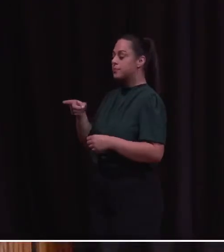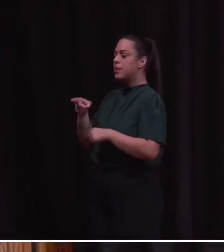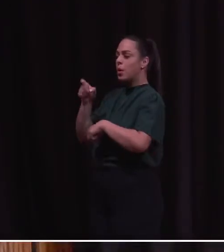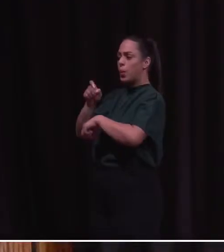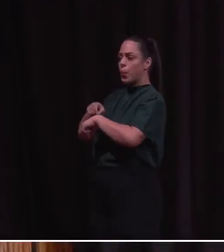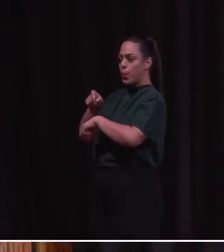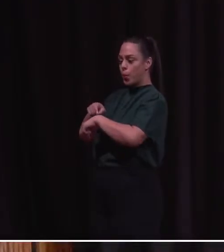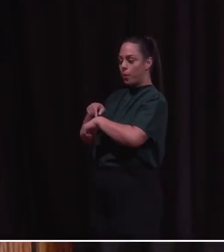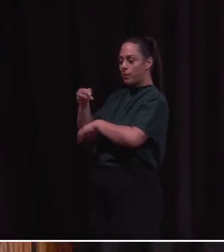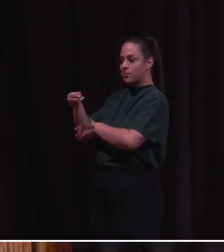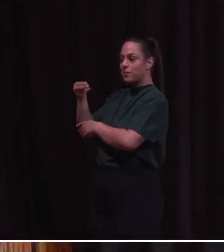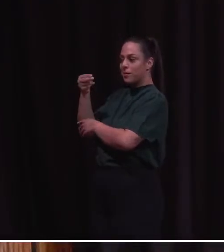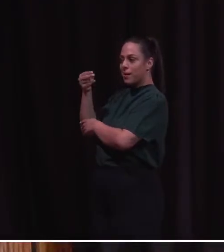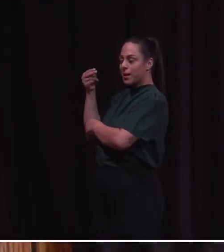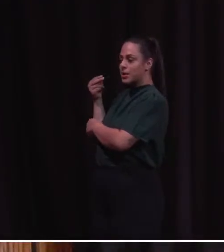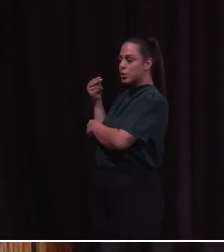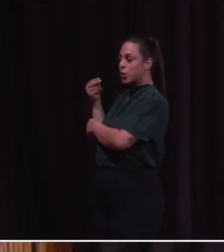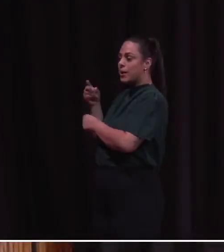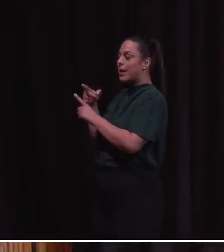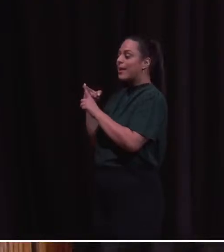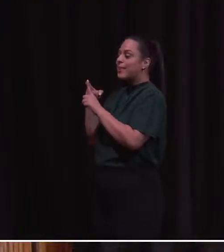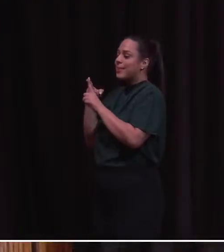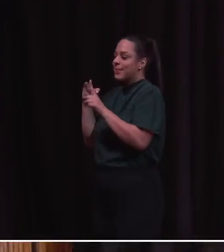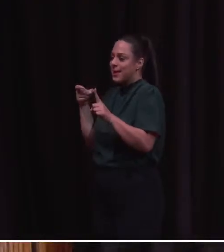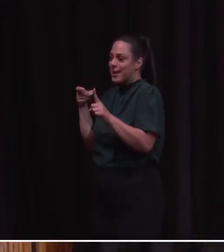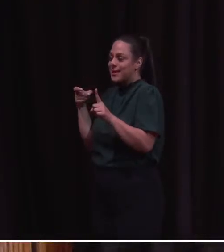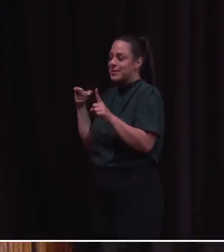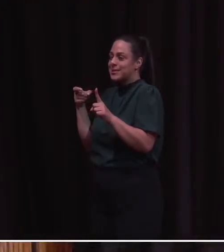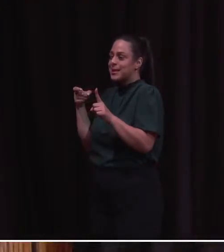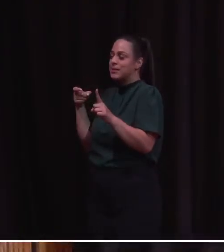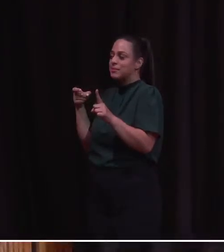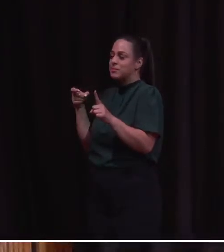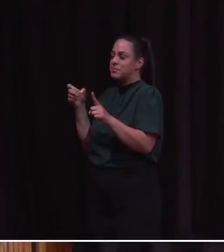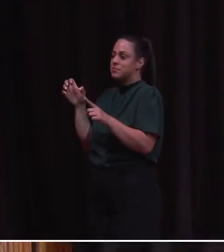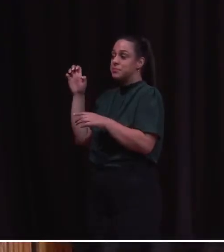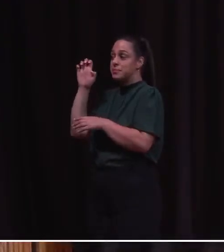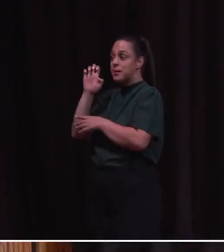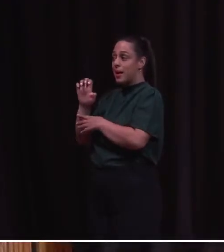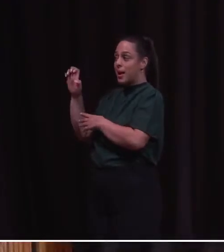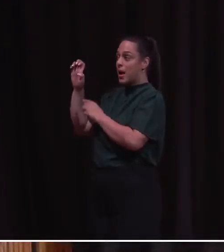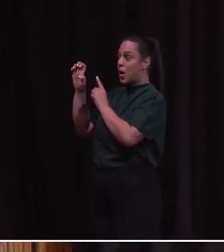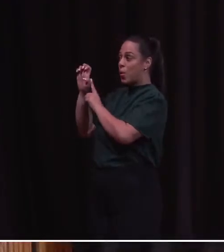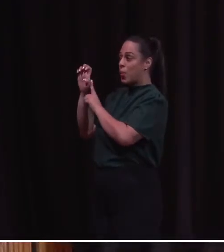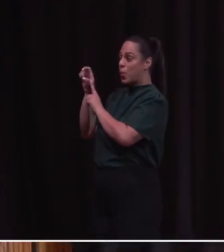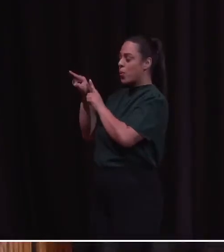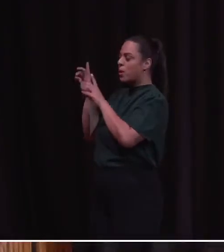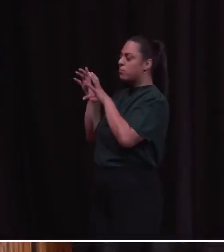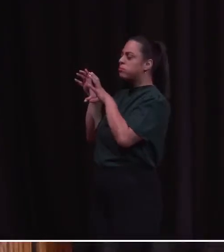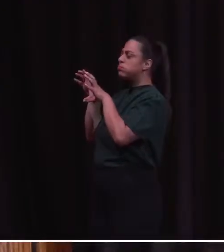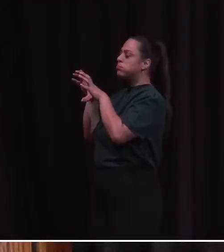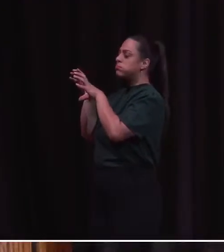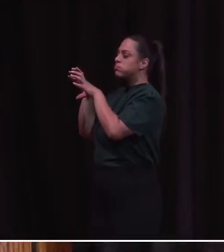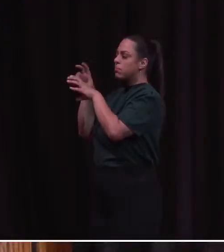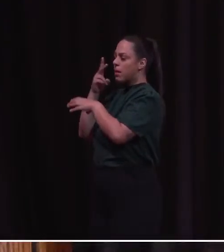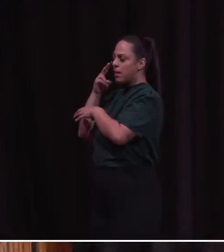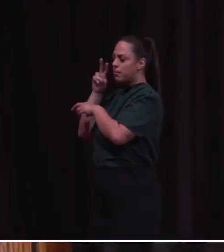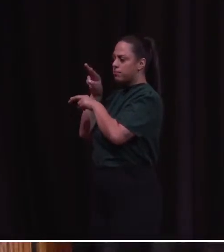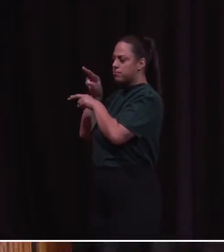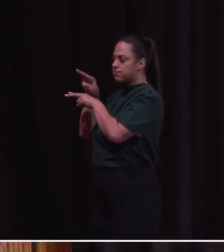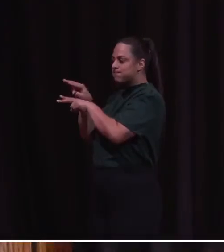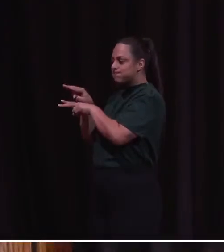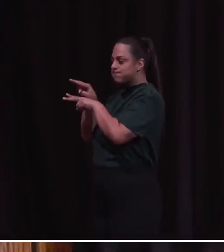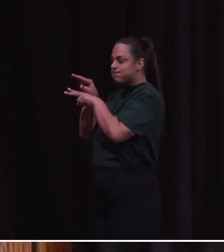West subjugated Africa, introducing its specific sex-gender system, that the everyday lives